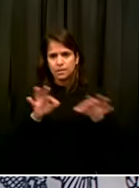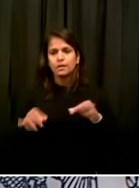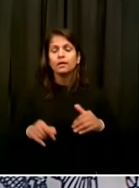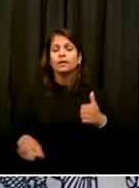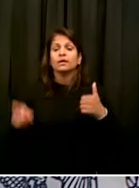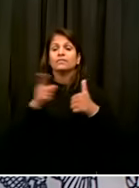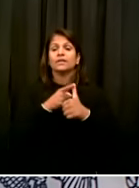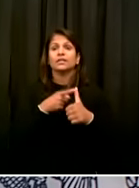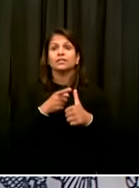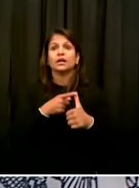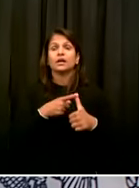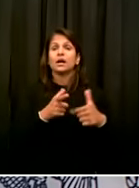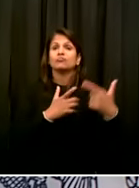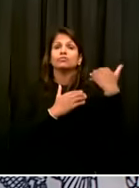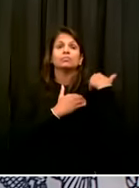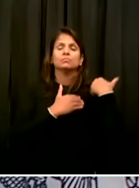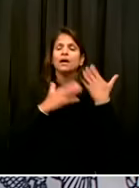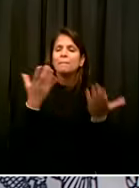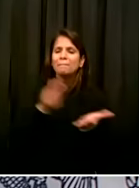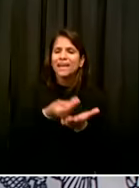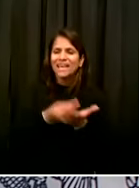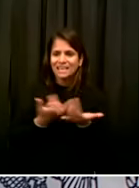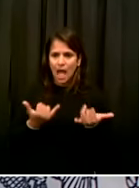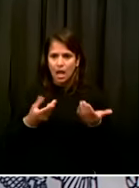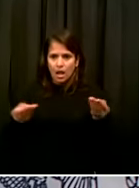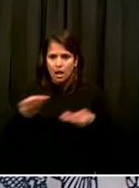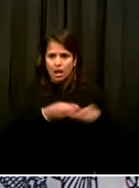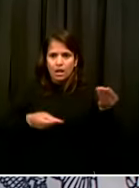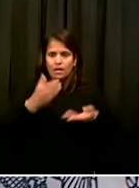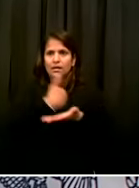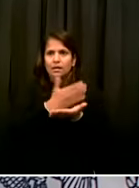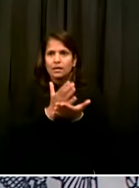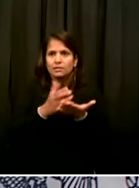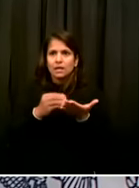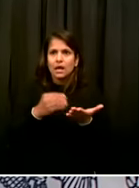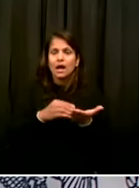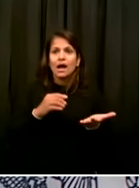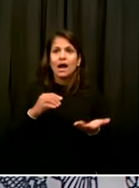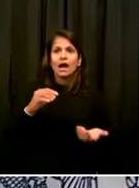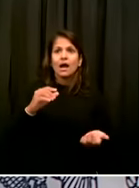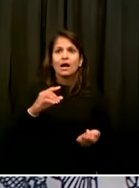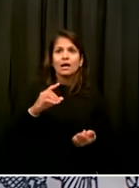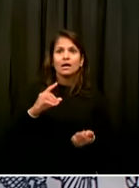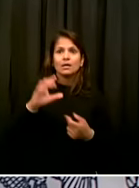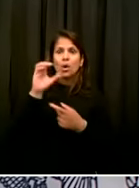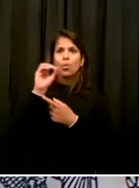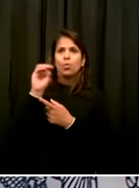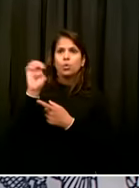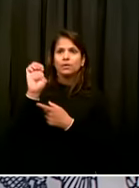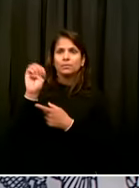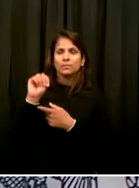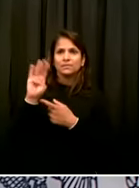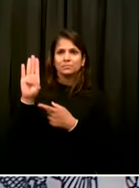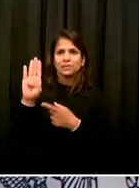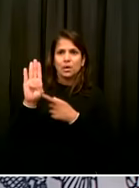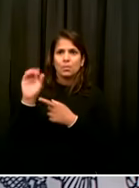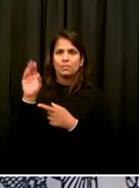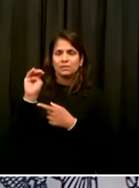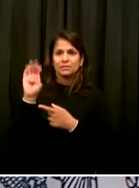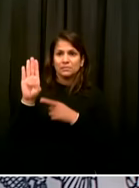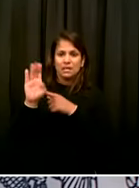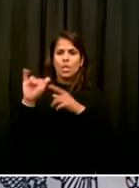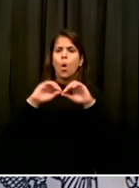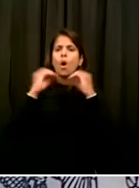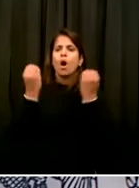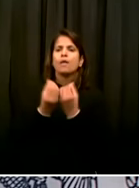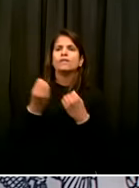And they are a much better agency than they were in the past, first under the leadership of Dean Fulahan, now Melanie Hartsog. I think they